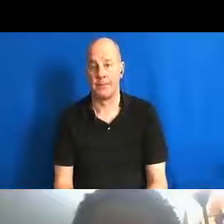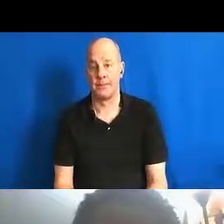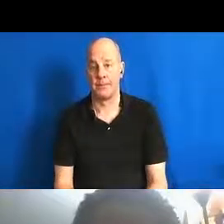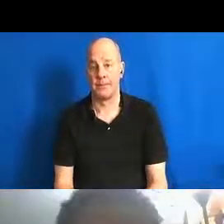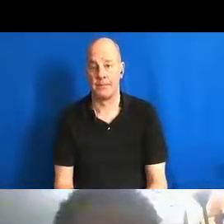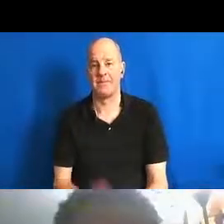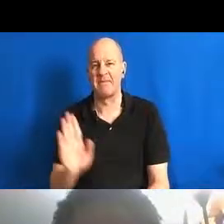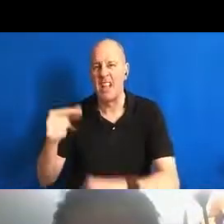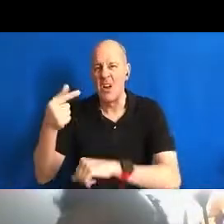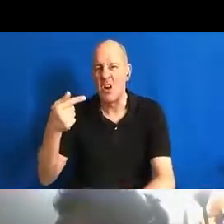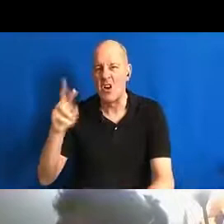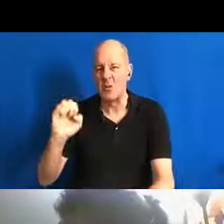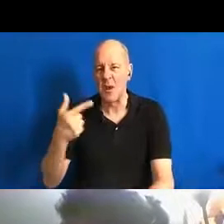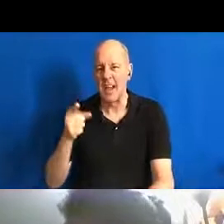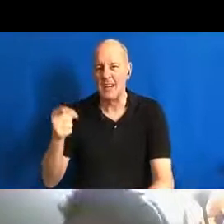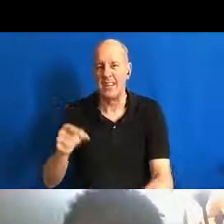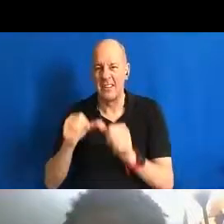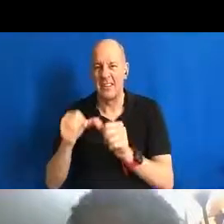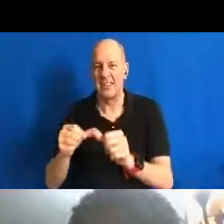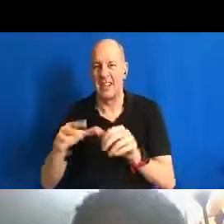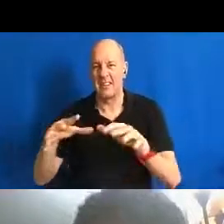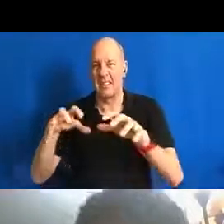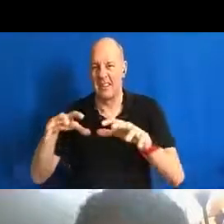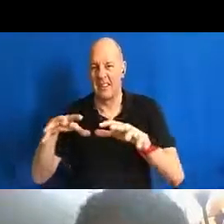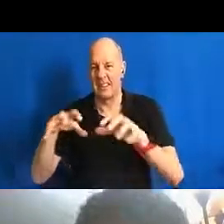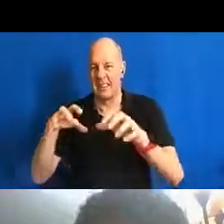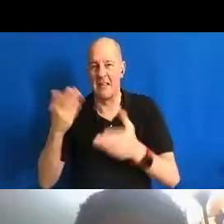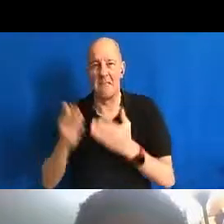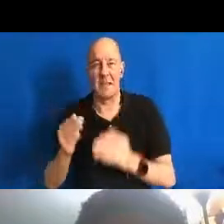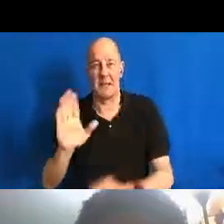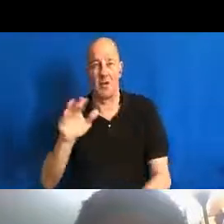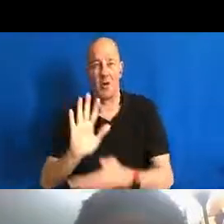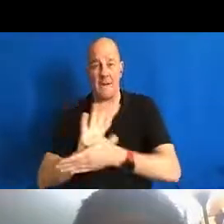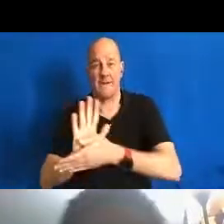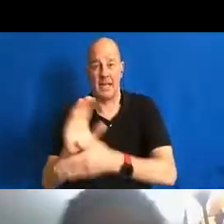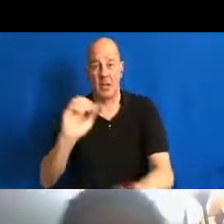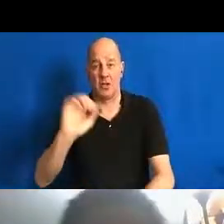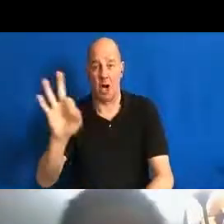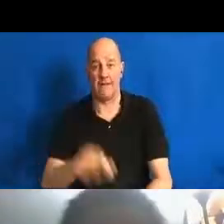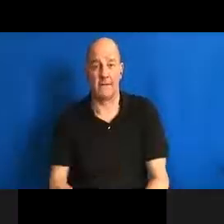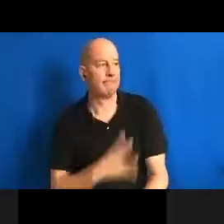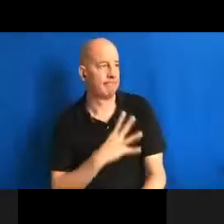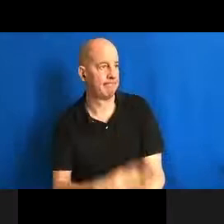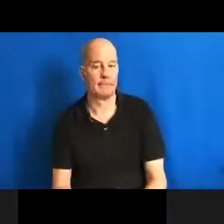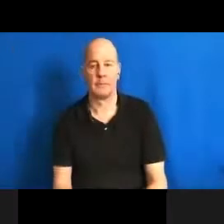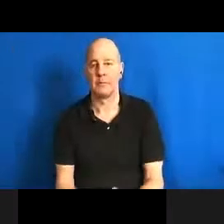Greg, you're cutting out. You might want to turn off your video. Okay, sounds good.